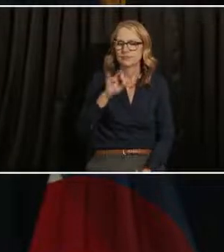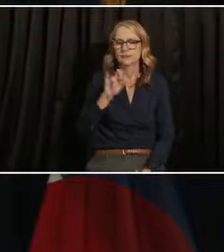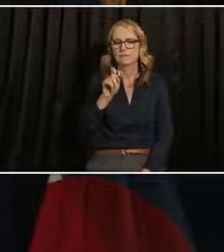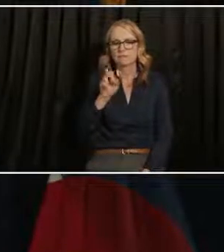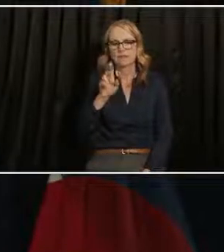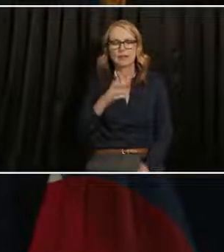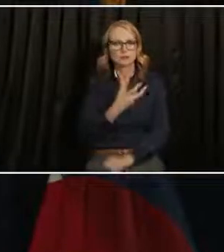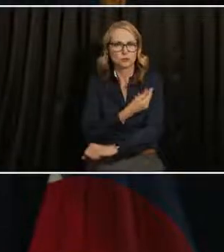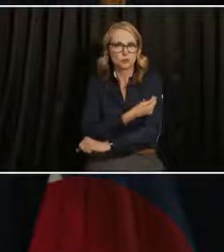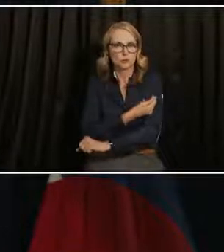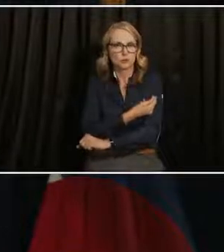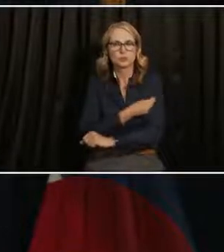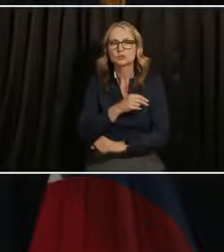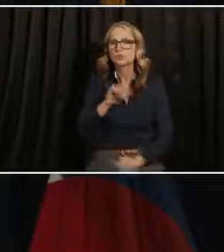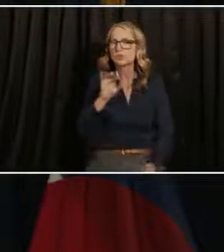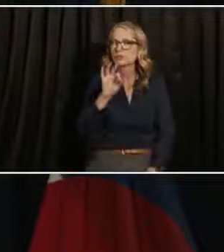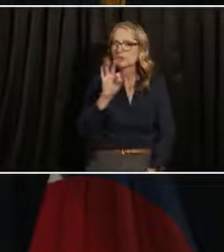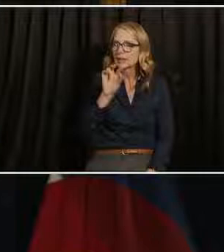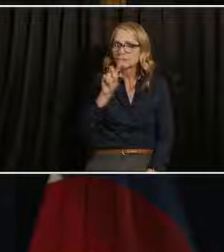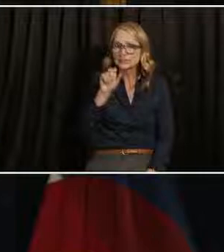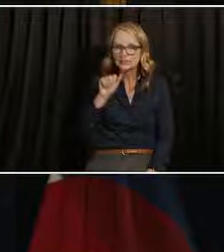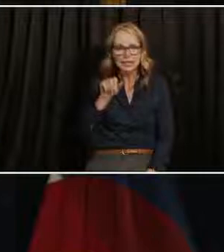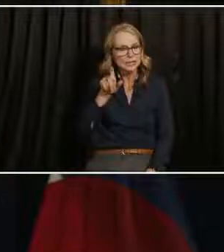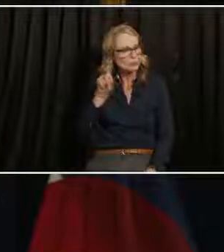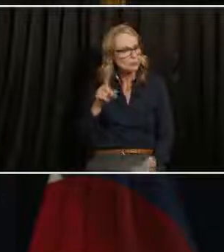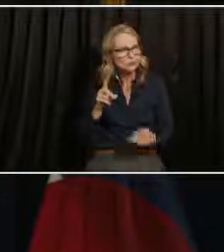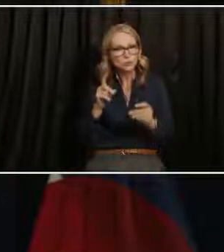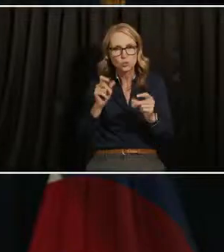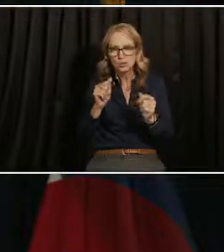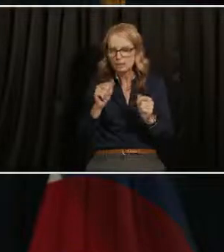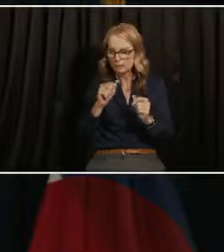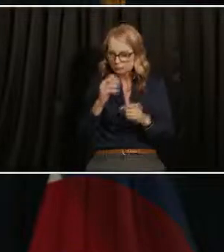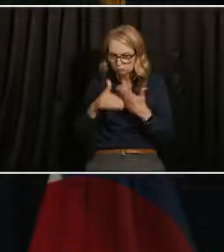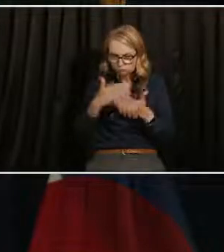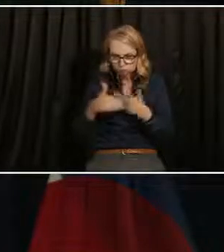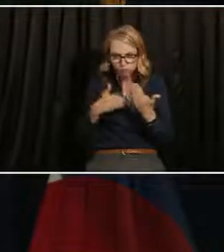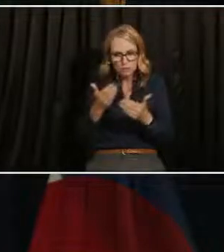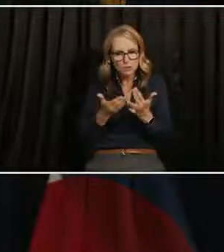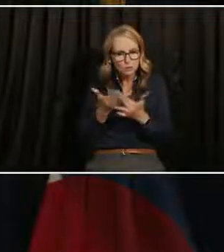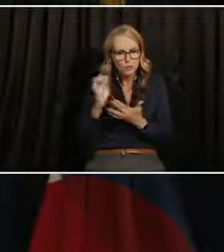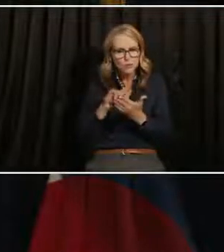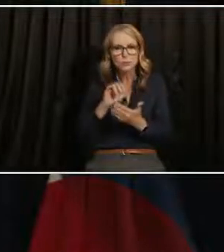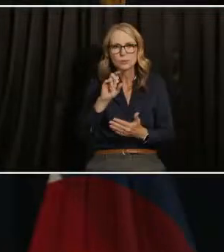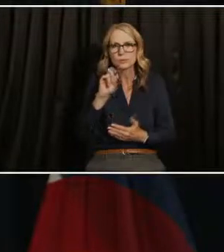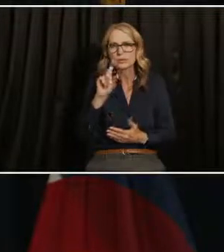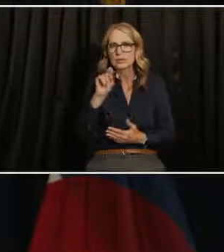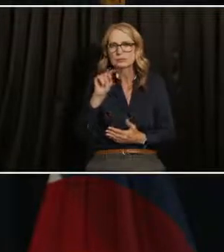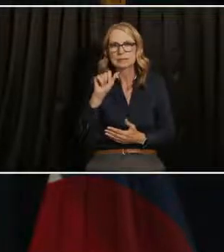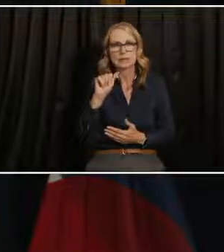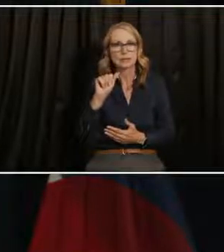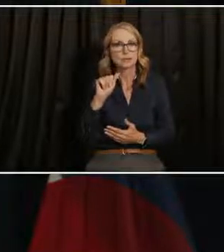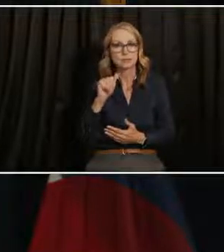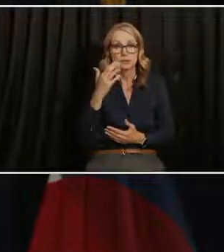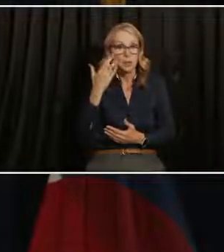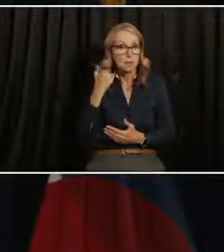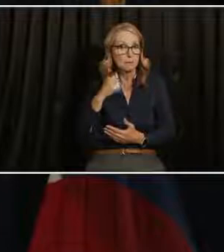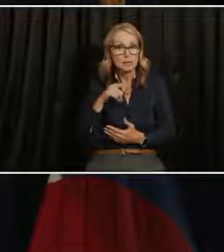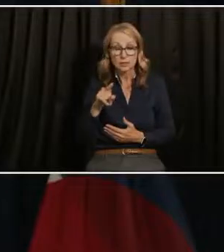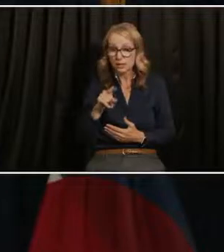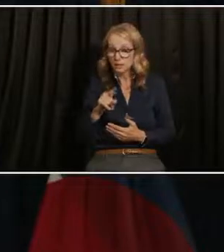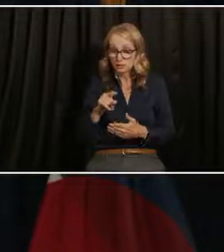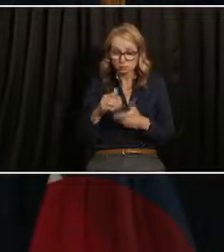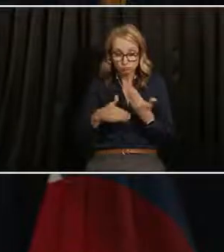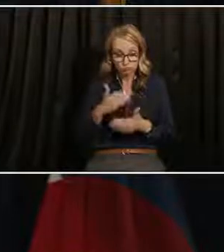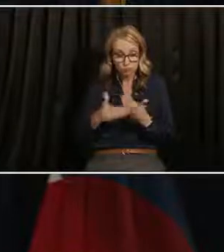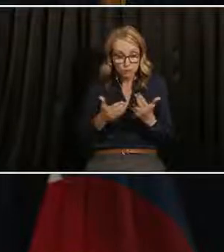review that data expeditiously, meaning look through it, schedule the meetings quicker. A difference of a few weeks can save lives. So